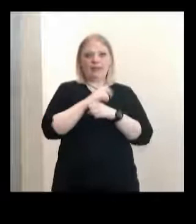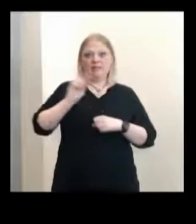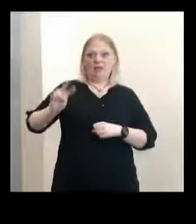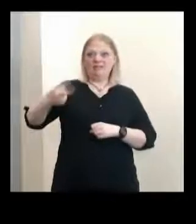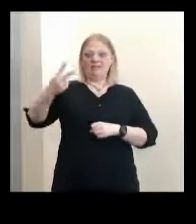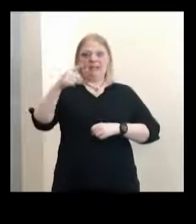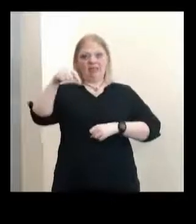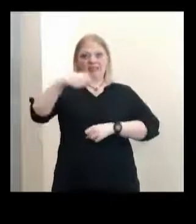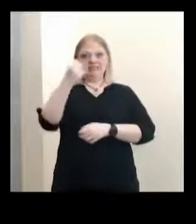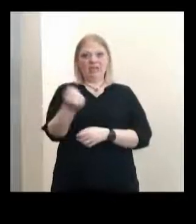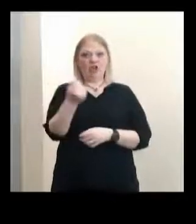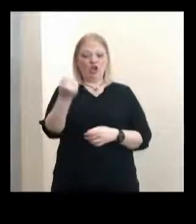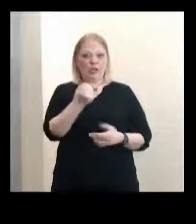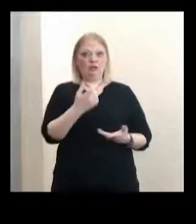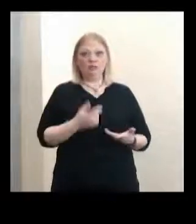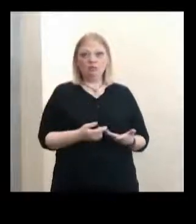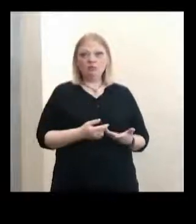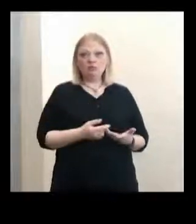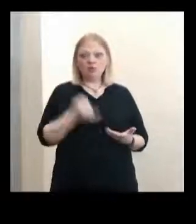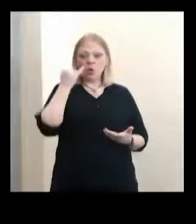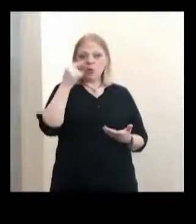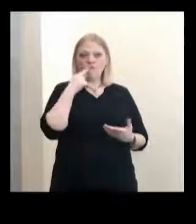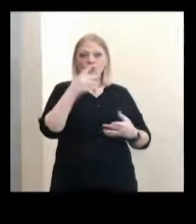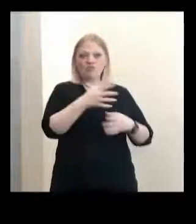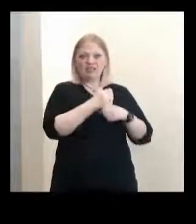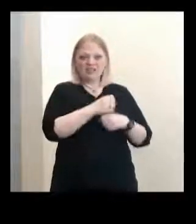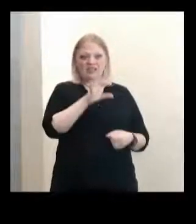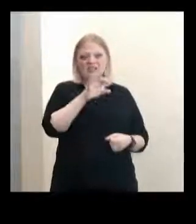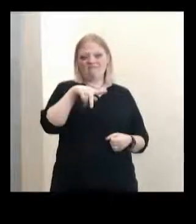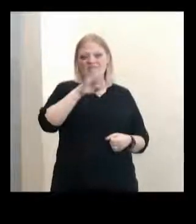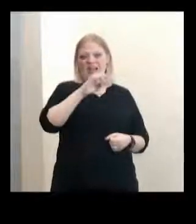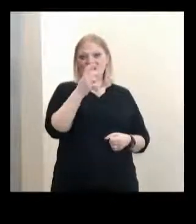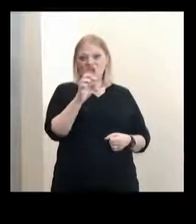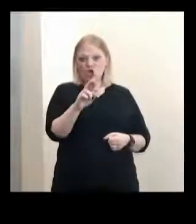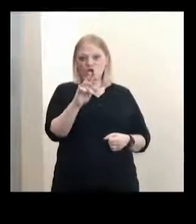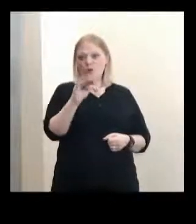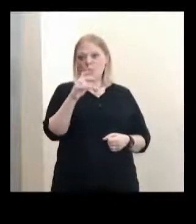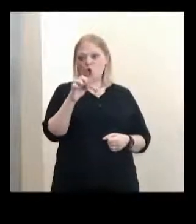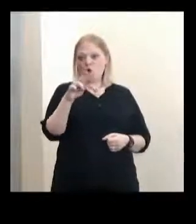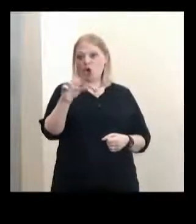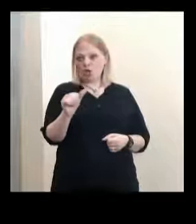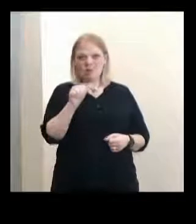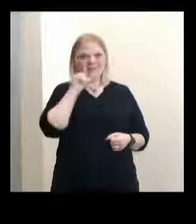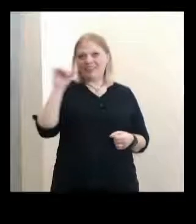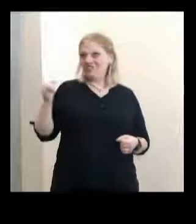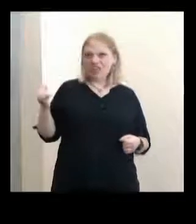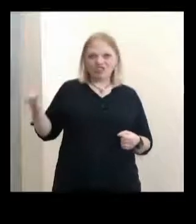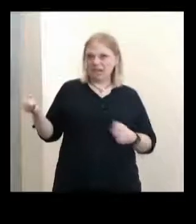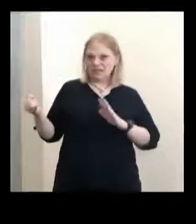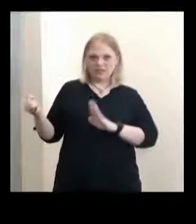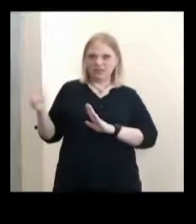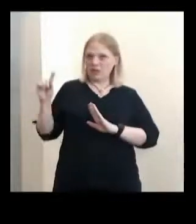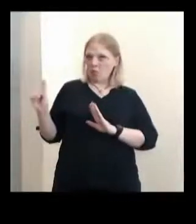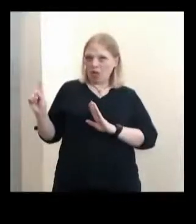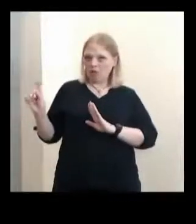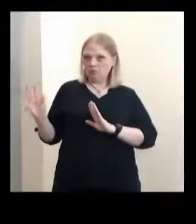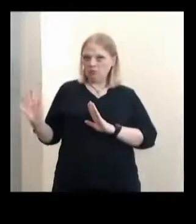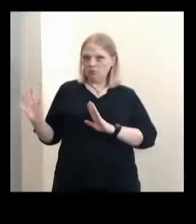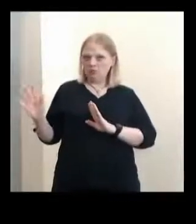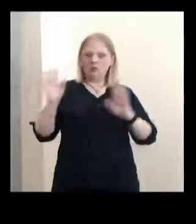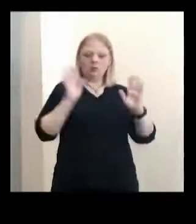Saturday. So if you receive the Pfizer and Moderna vaccine, it is not the Johnson & Johnson, which is a one-shot. You need 2